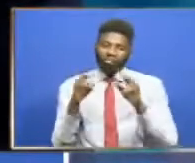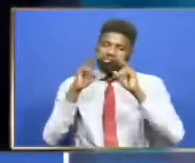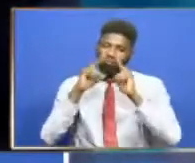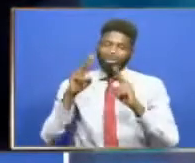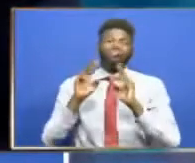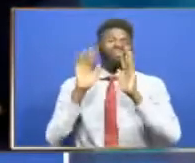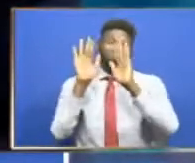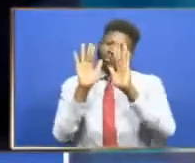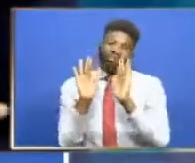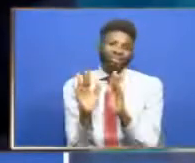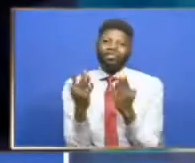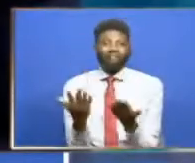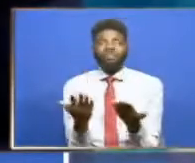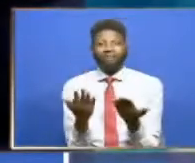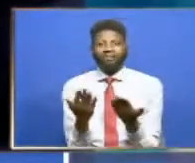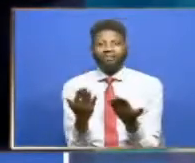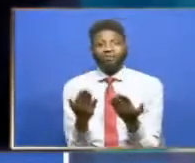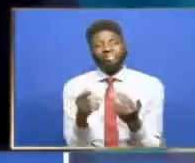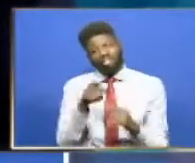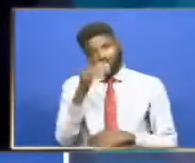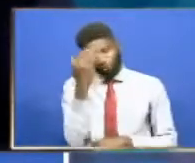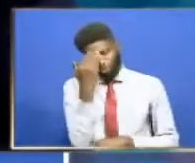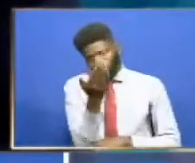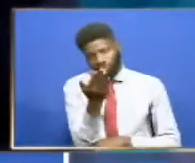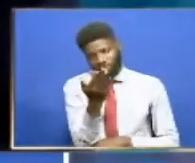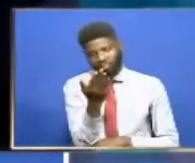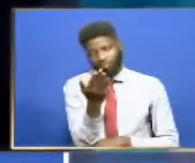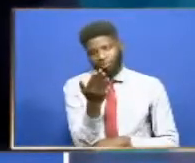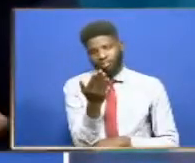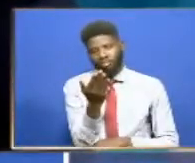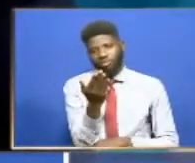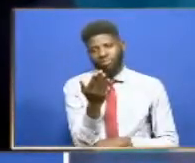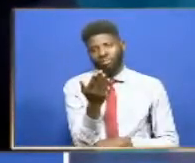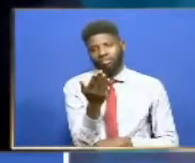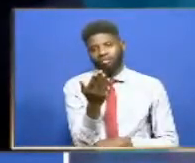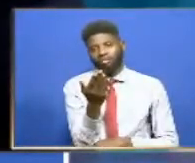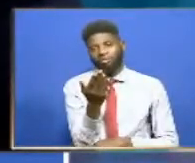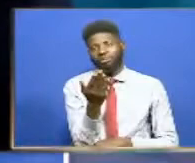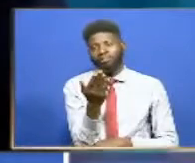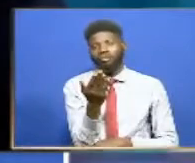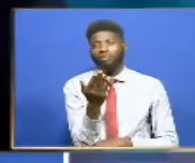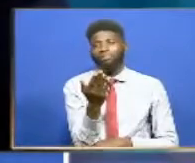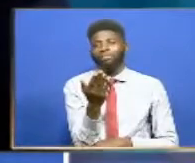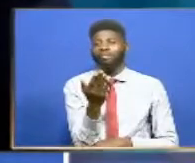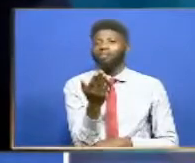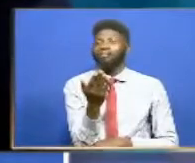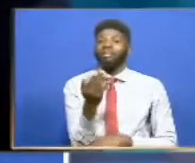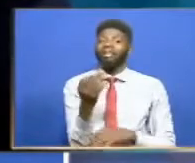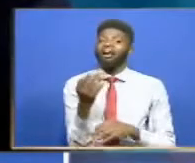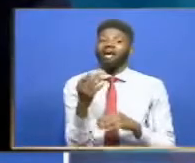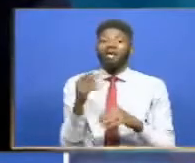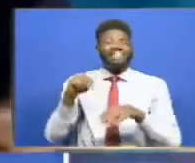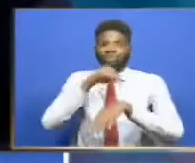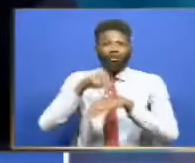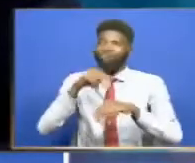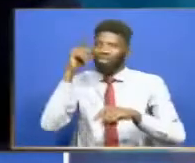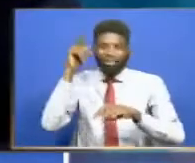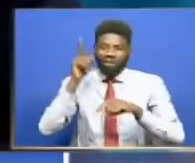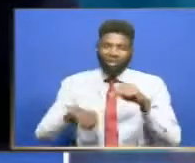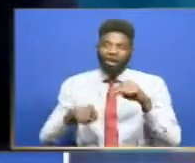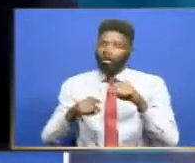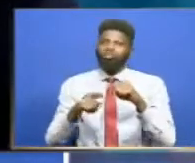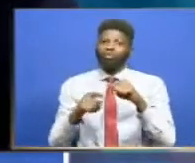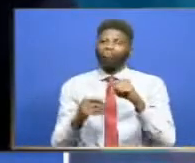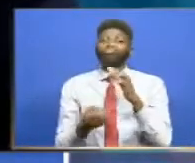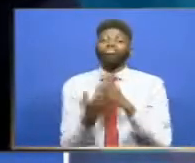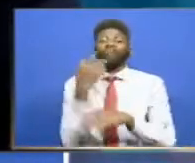important for, I mean, you know it, capital does not thrive where there is instability. You mm-hmm. need capital mm-hmm. to be